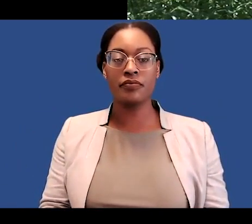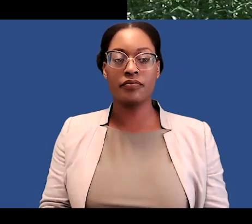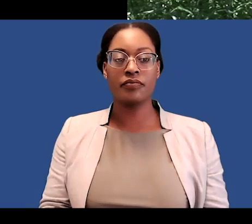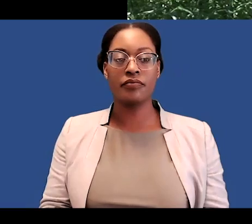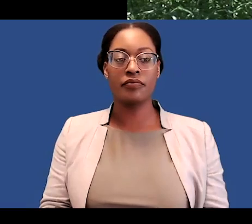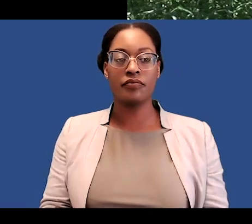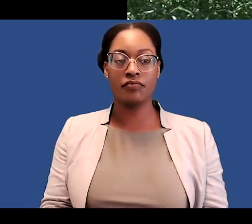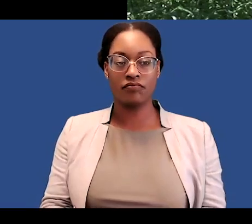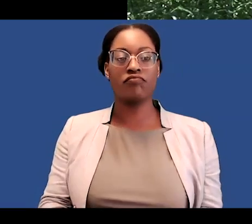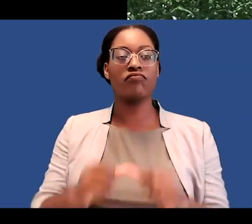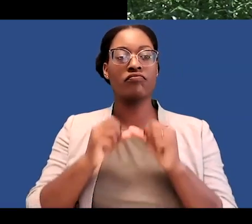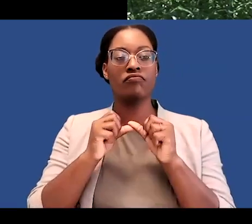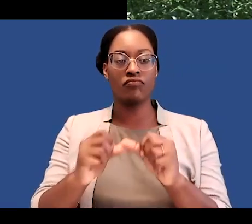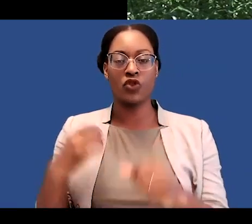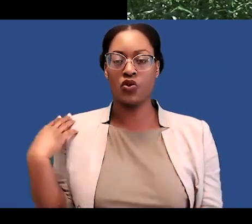then forward.